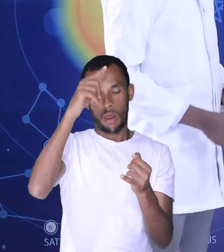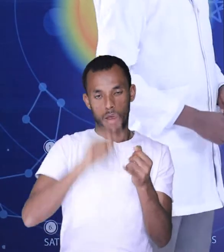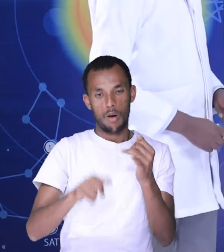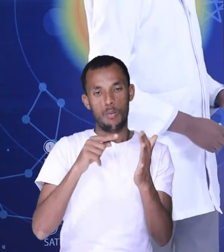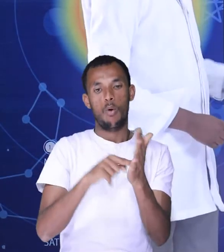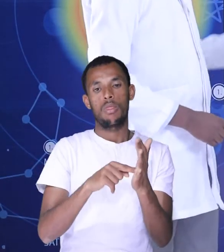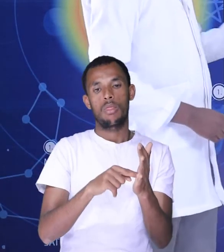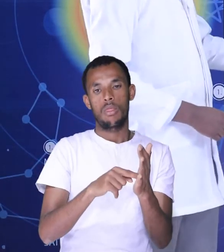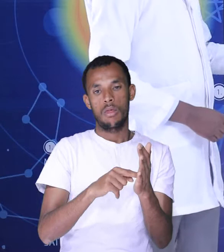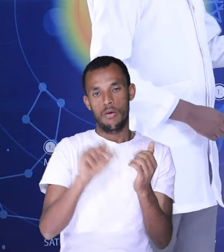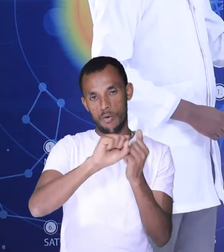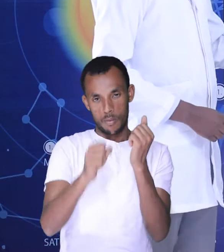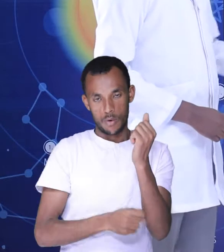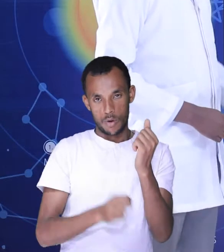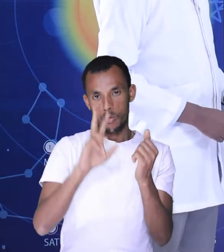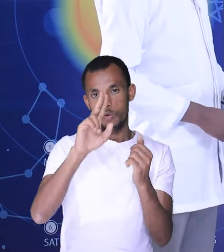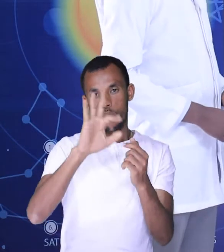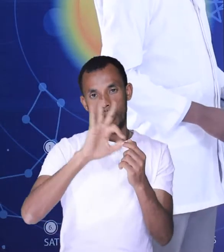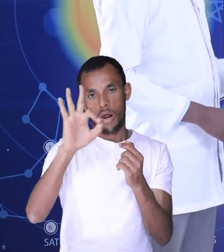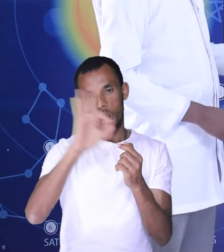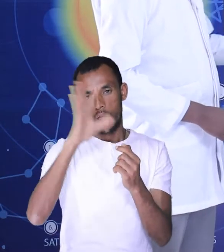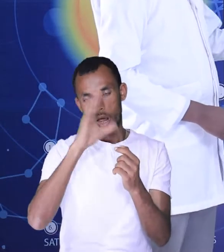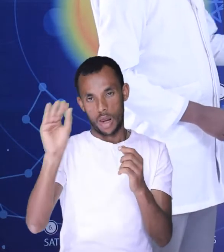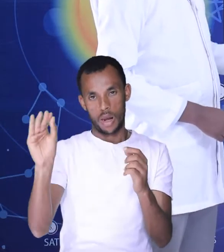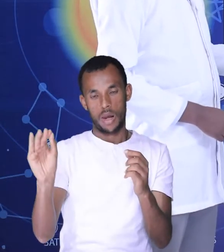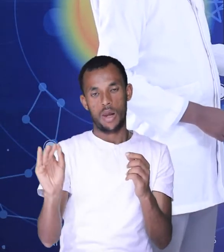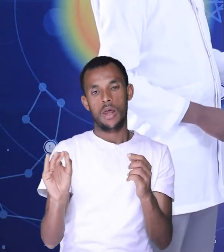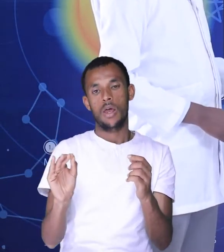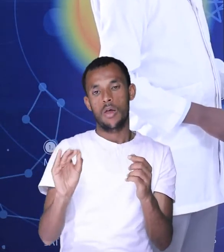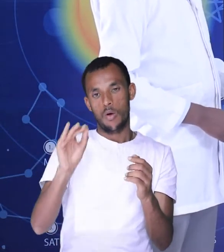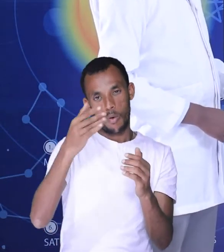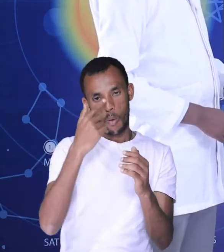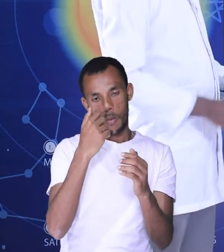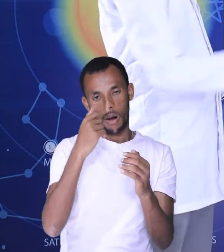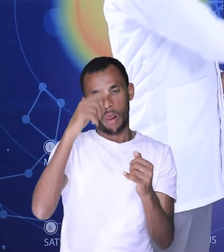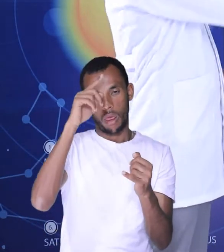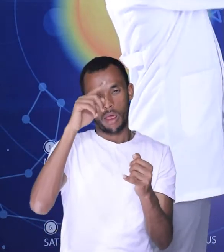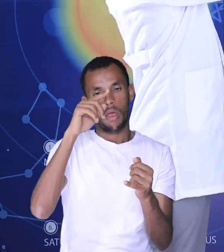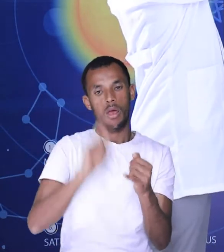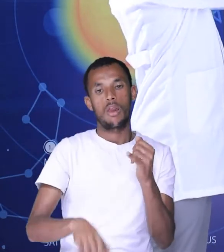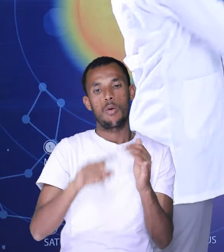is formed by two rays with a common end point.